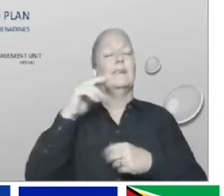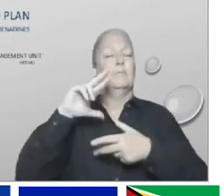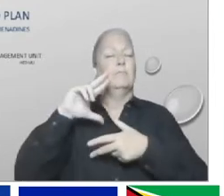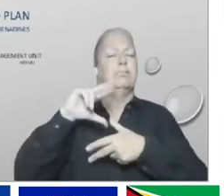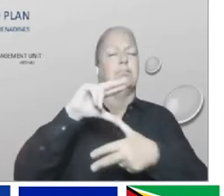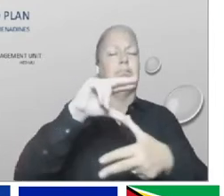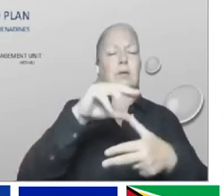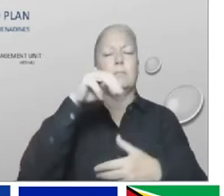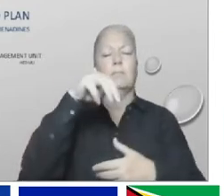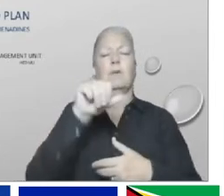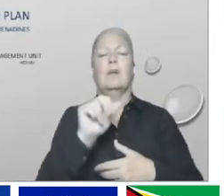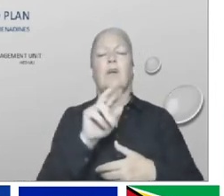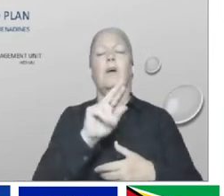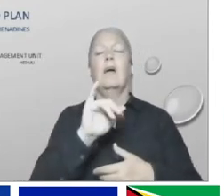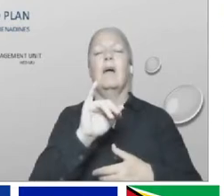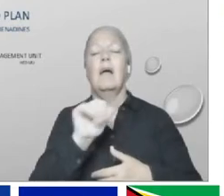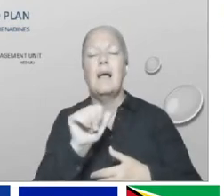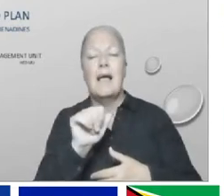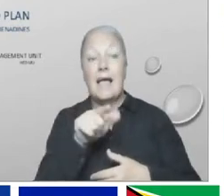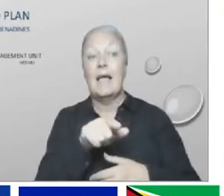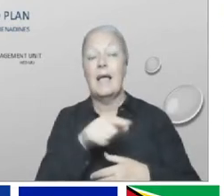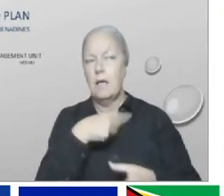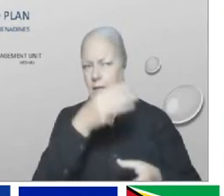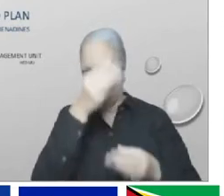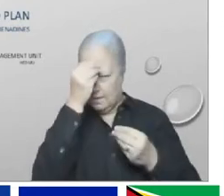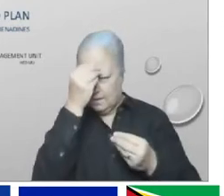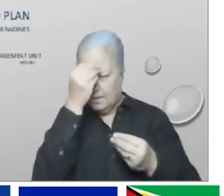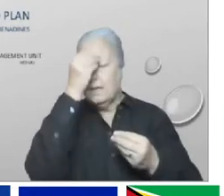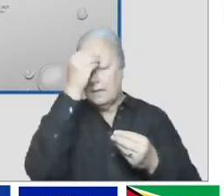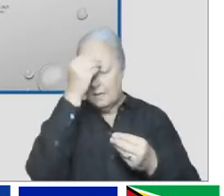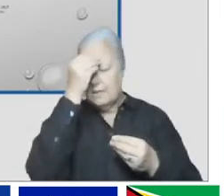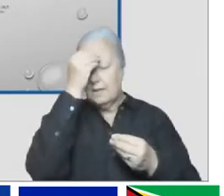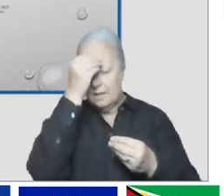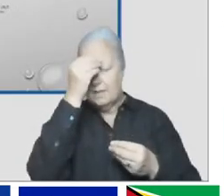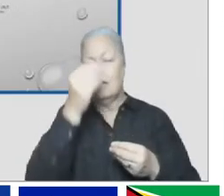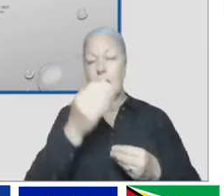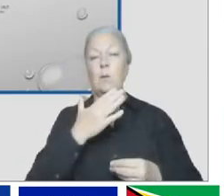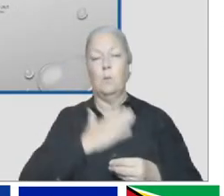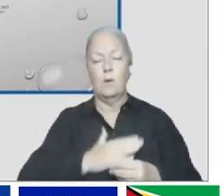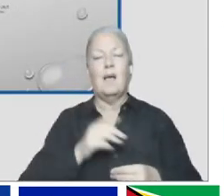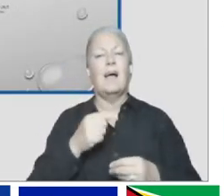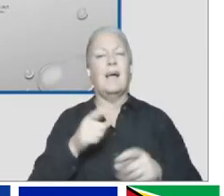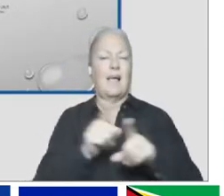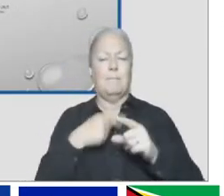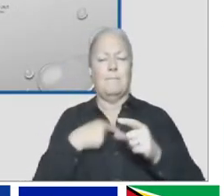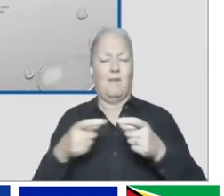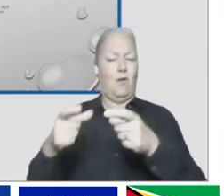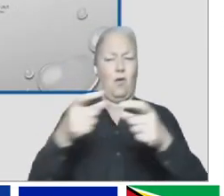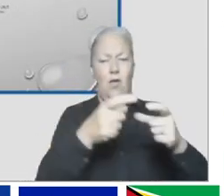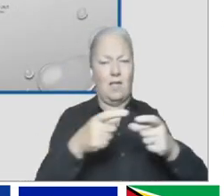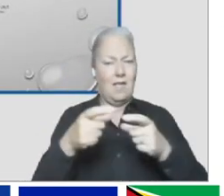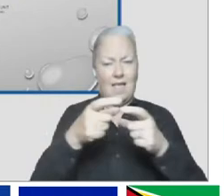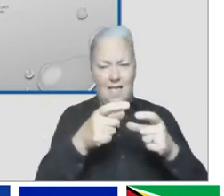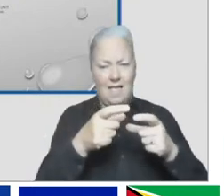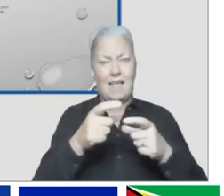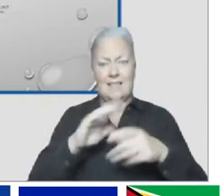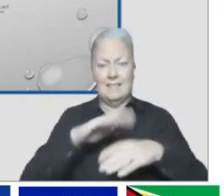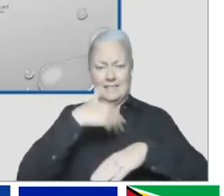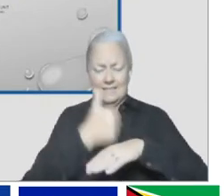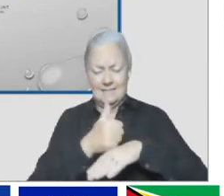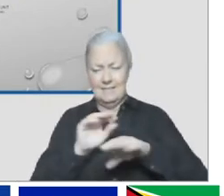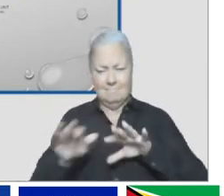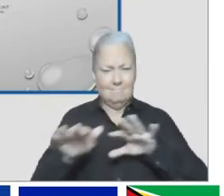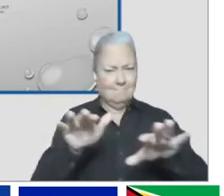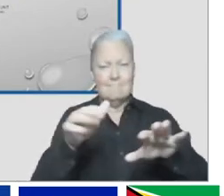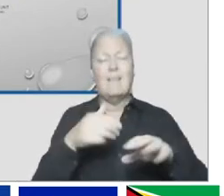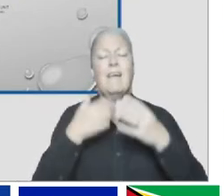health districts in our multi-island state. The National Health Multi hazard plan had been developed in 2019 with the